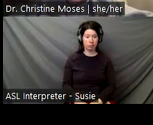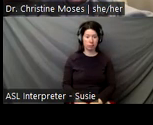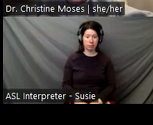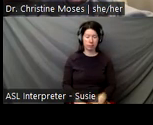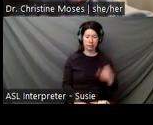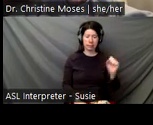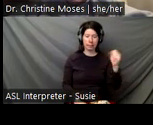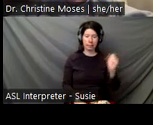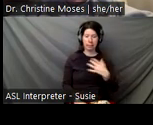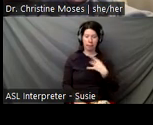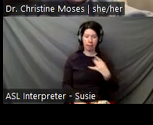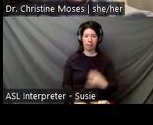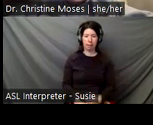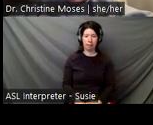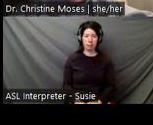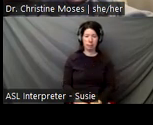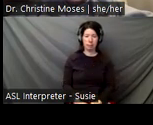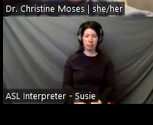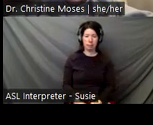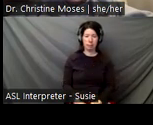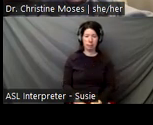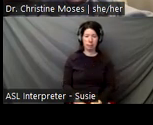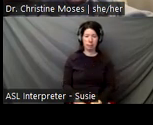Yes, I like it.